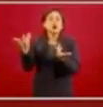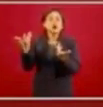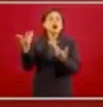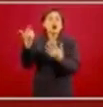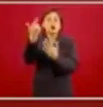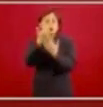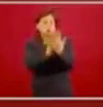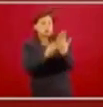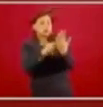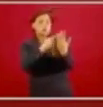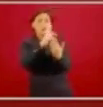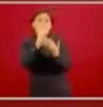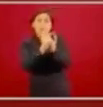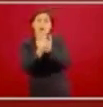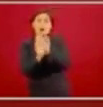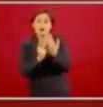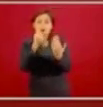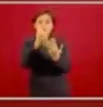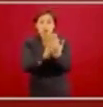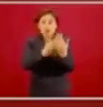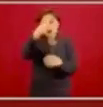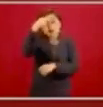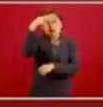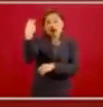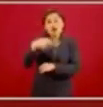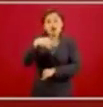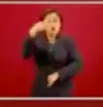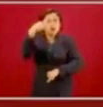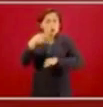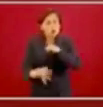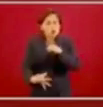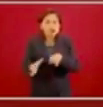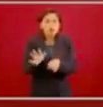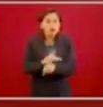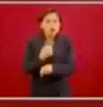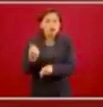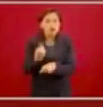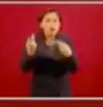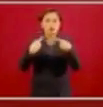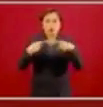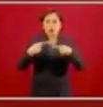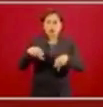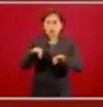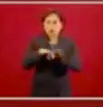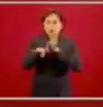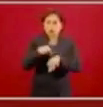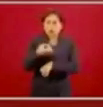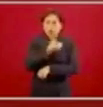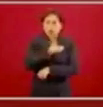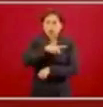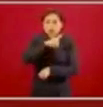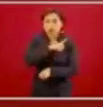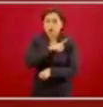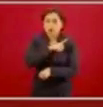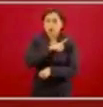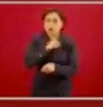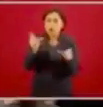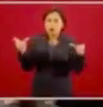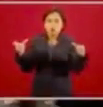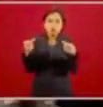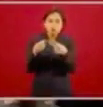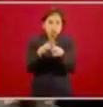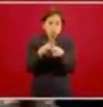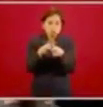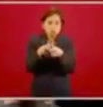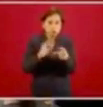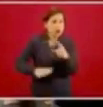members of the OCDE, we can see that we occupied some of the last positions when it came to